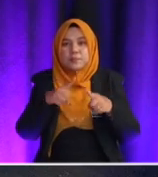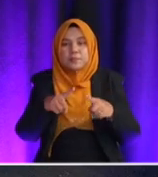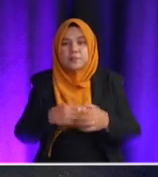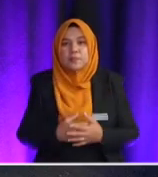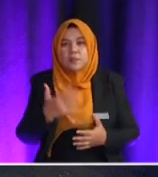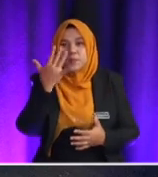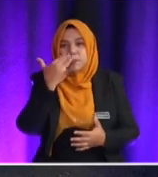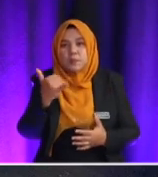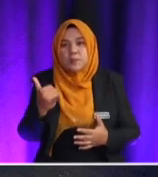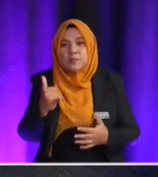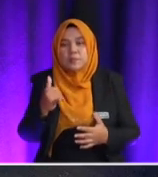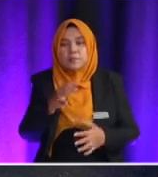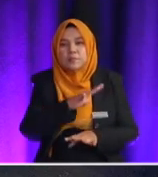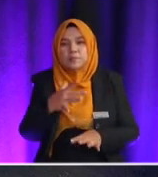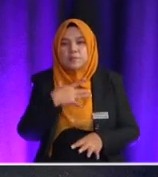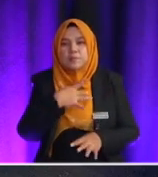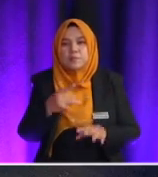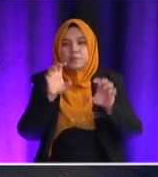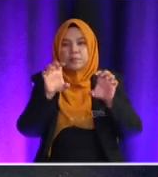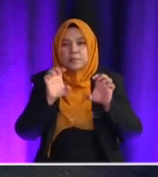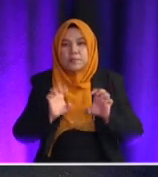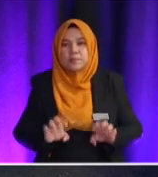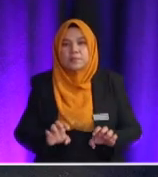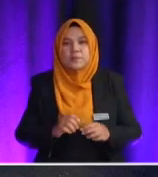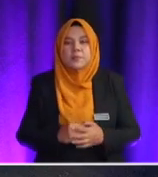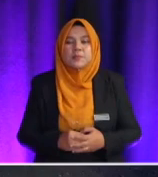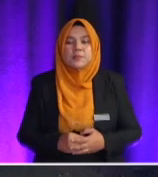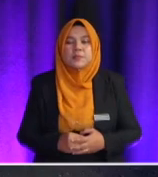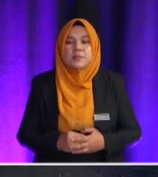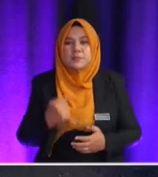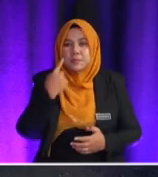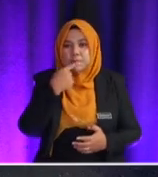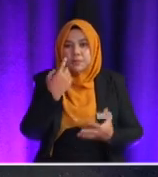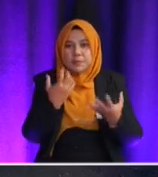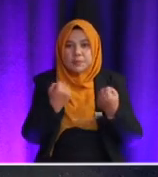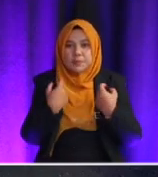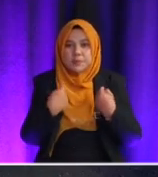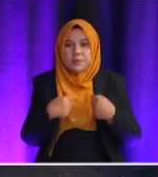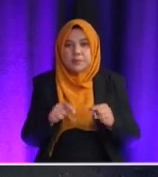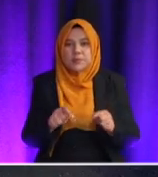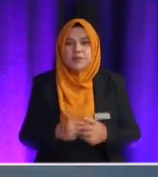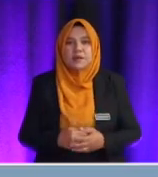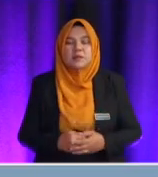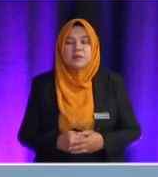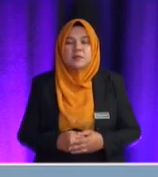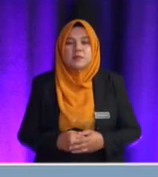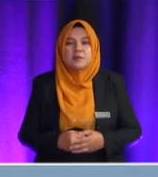she dislike exercise. So who wants to try? Okay, Asila. All right.